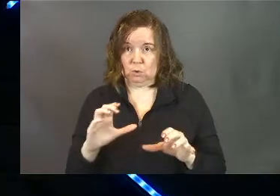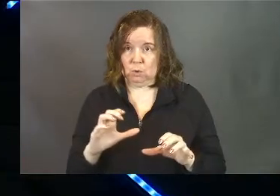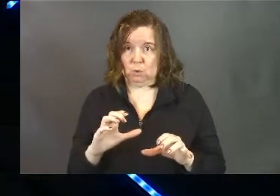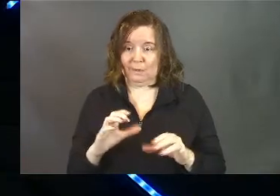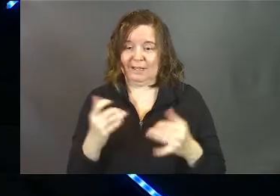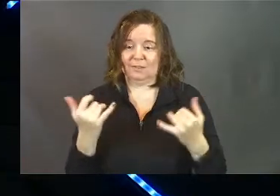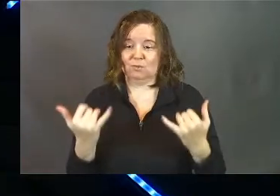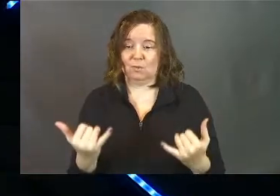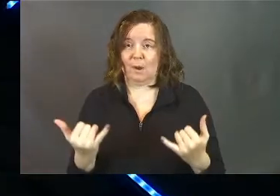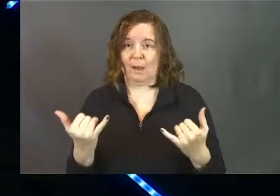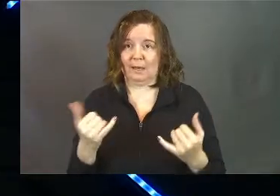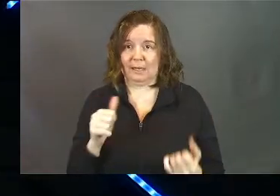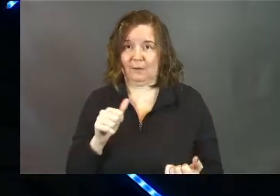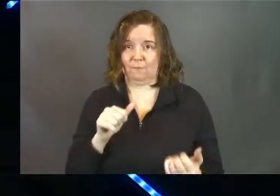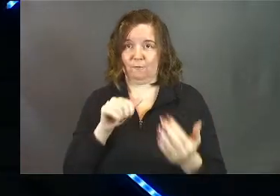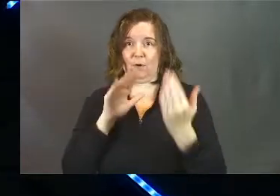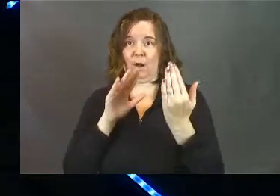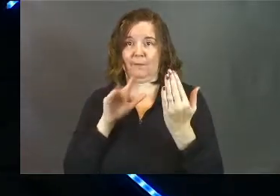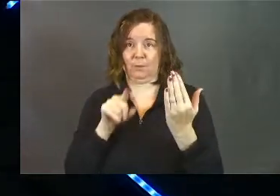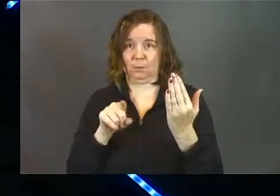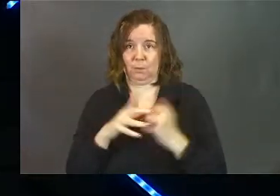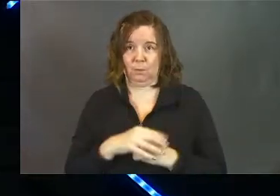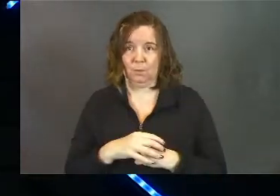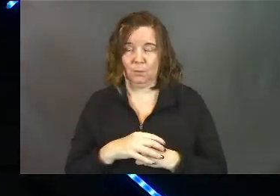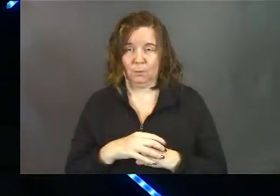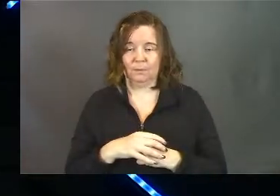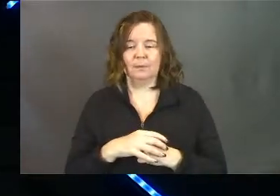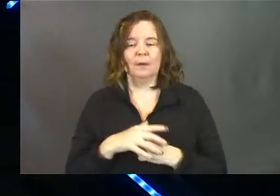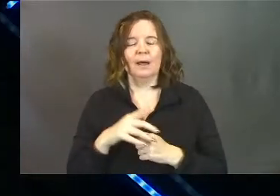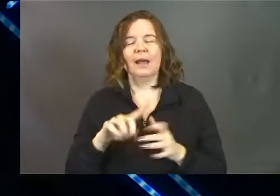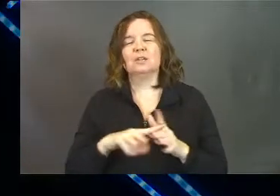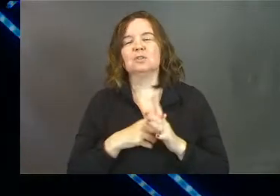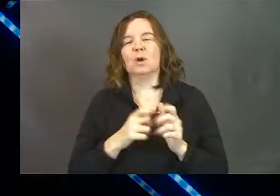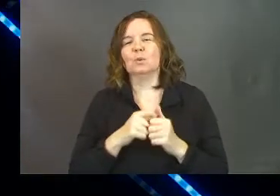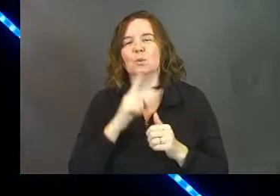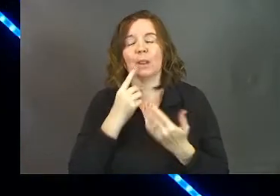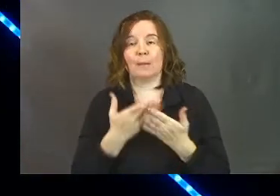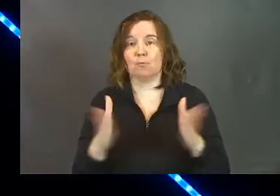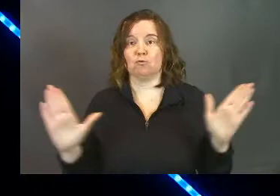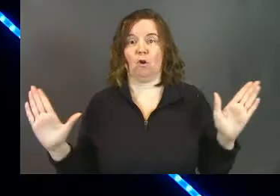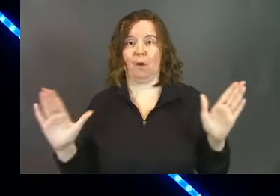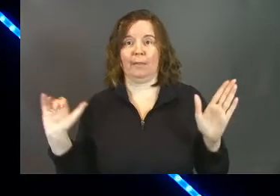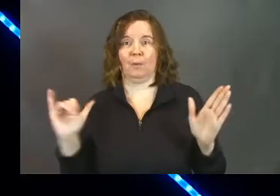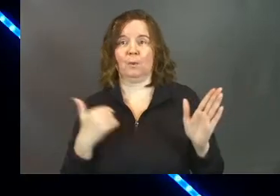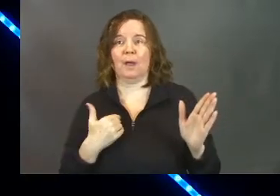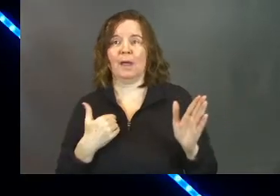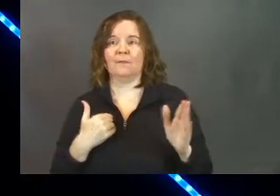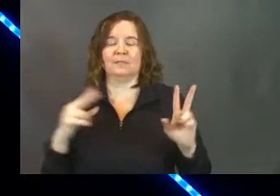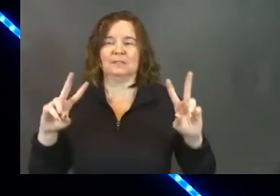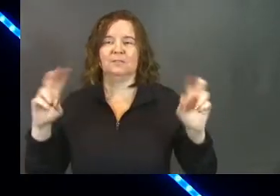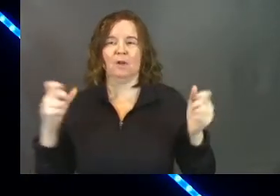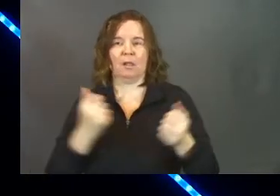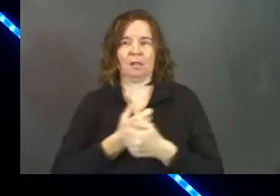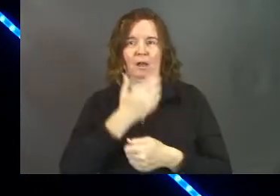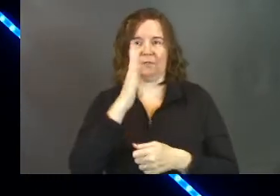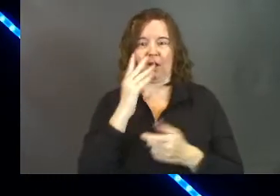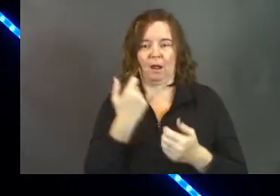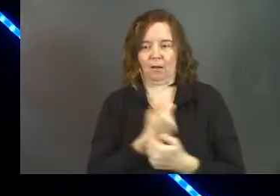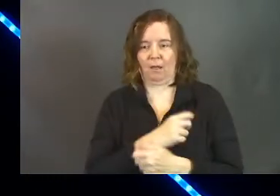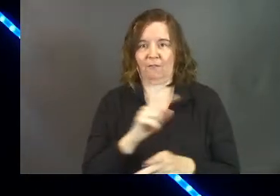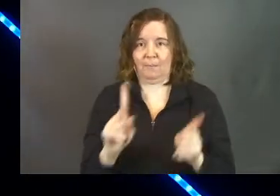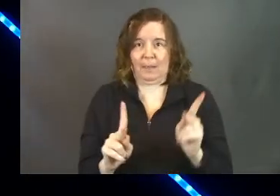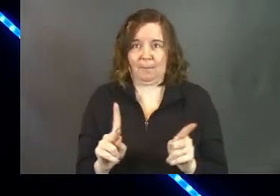is right in front of you. And it starts off really broad, right? Like, we have this phrase, love God, love